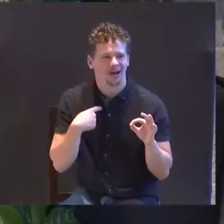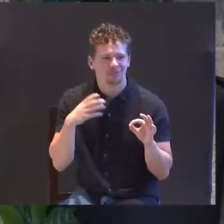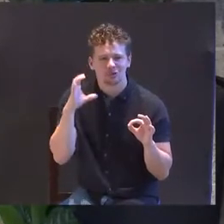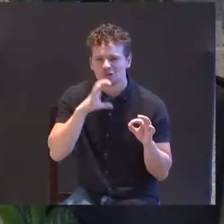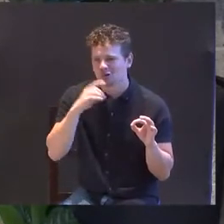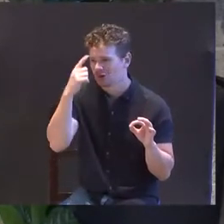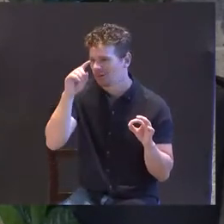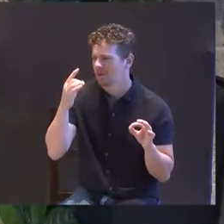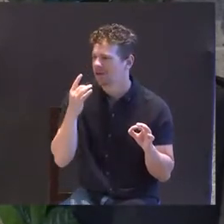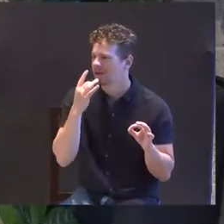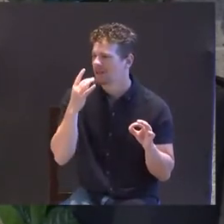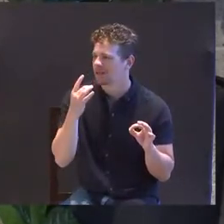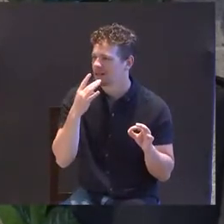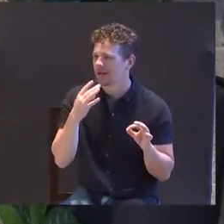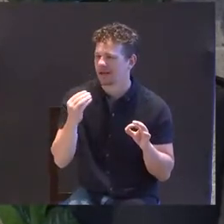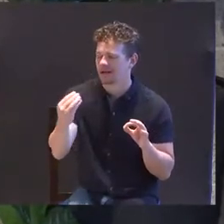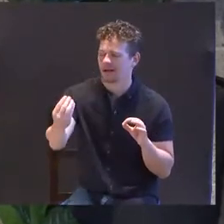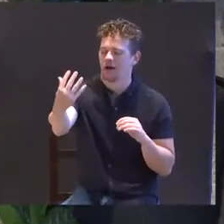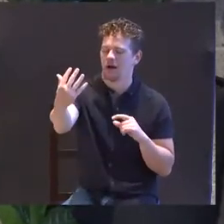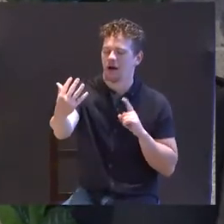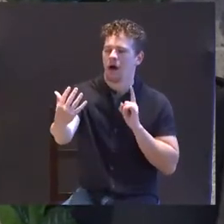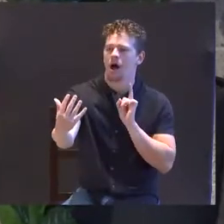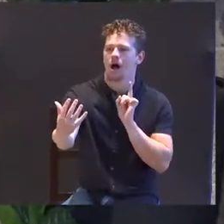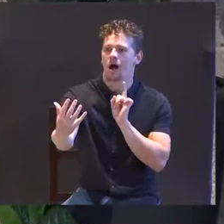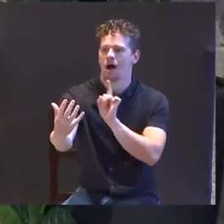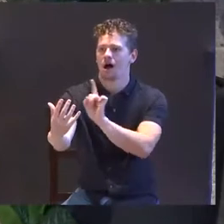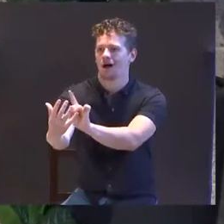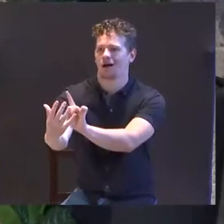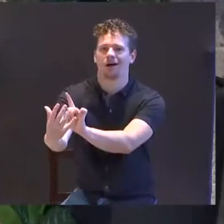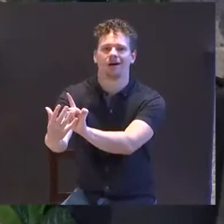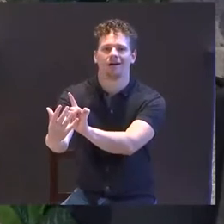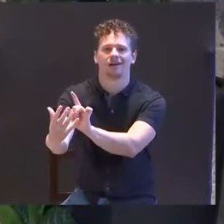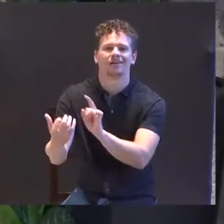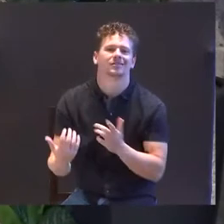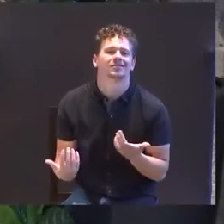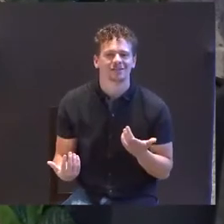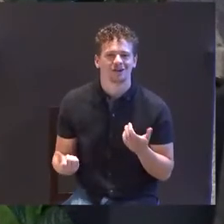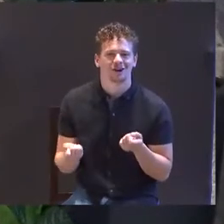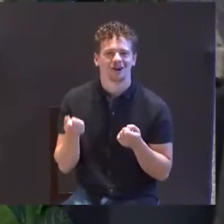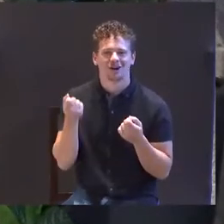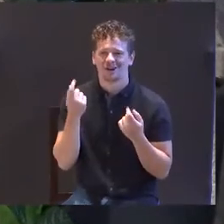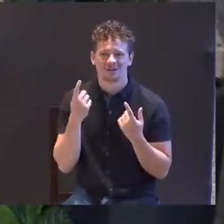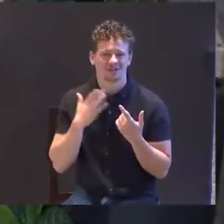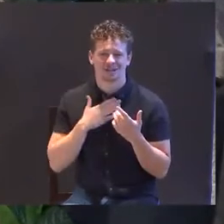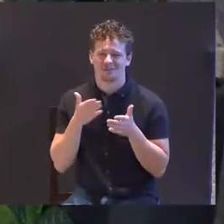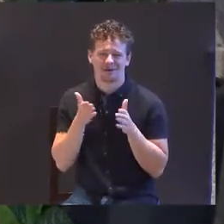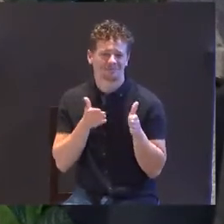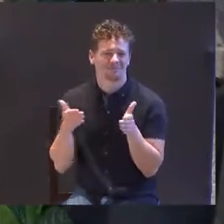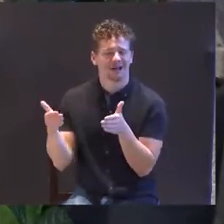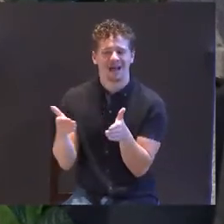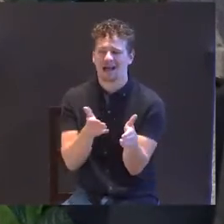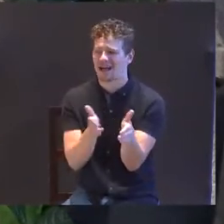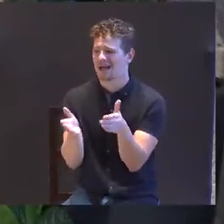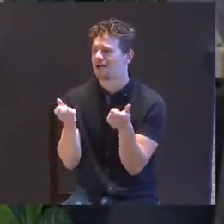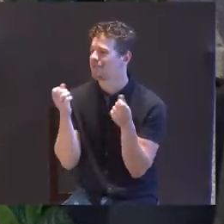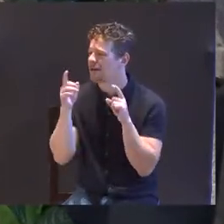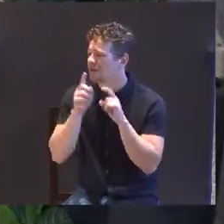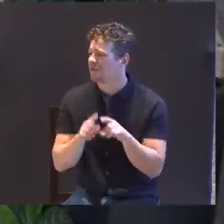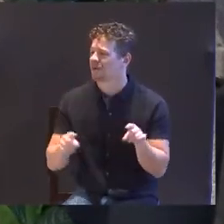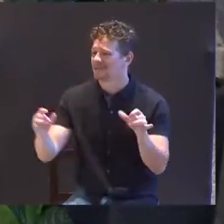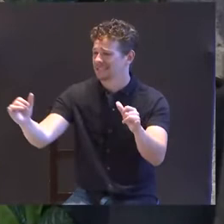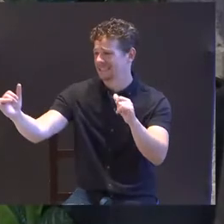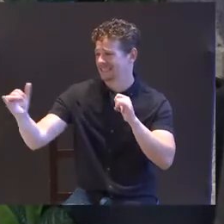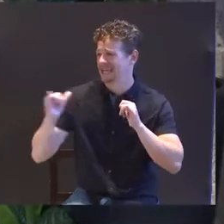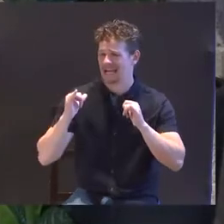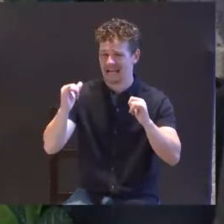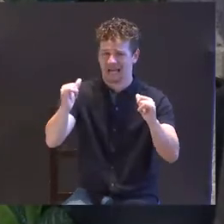to move through that passage. So today, I know that regardless of what's going on in your life, and I know many of you, like me, are going, have